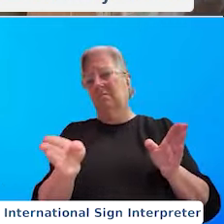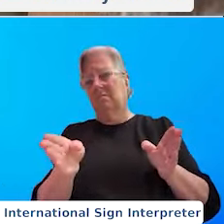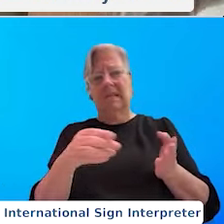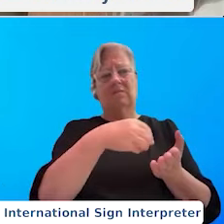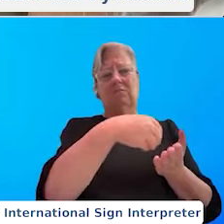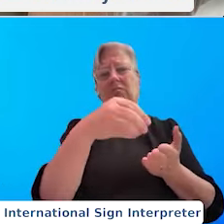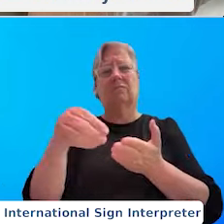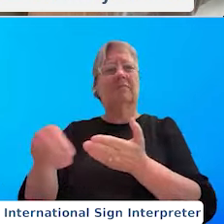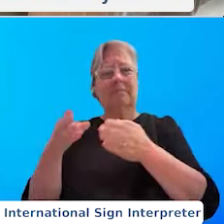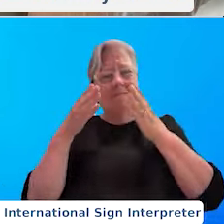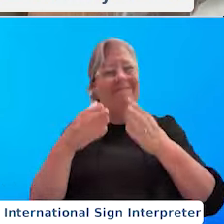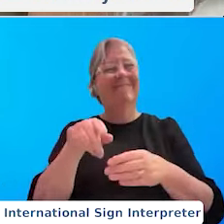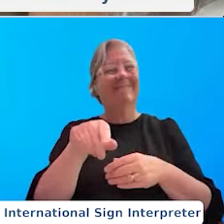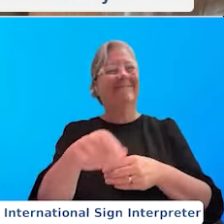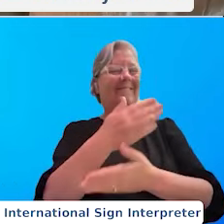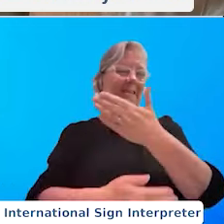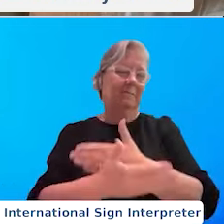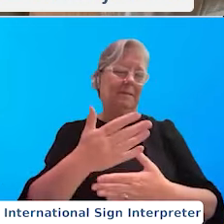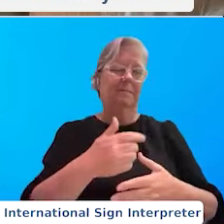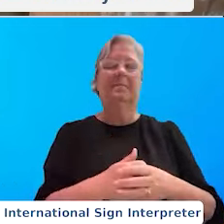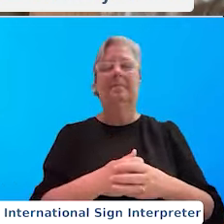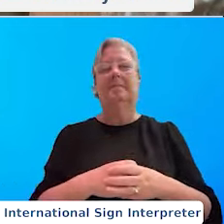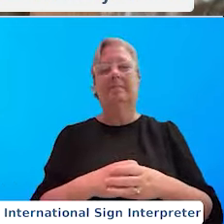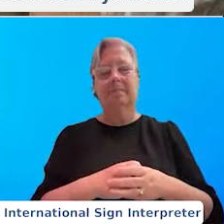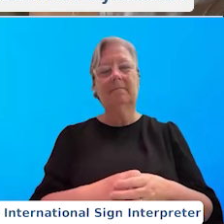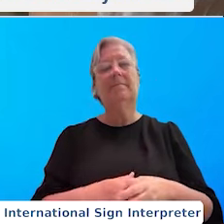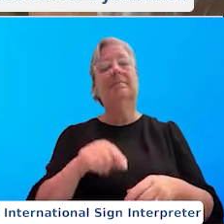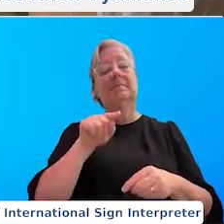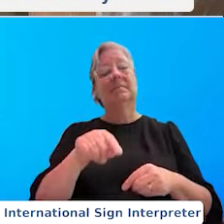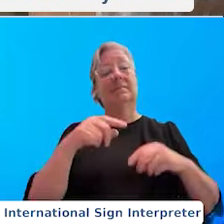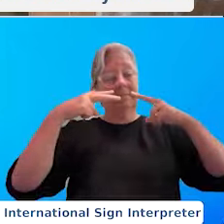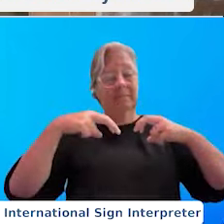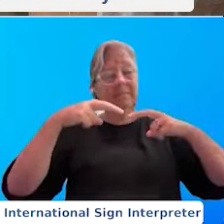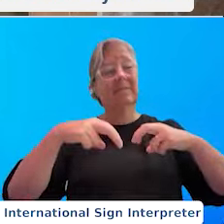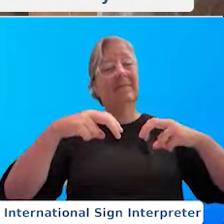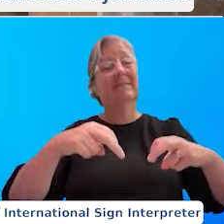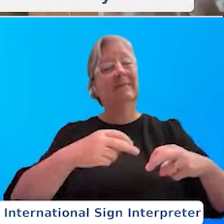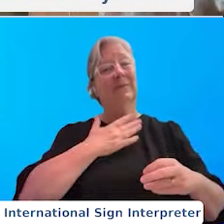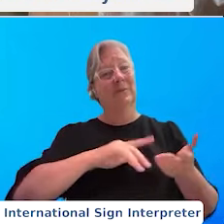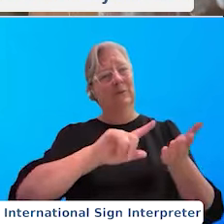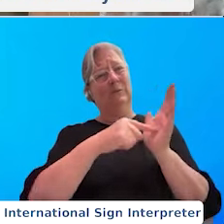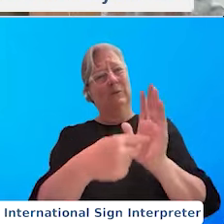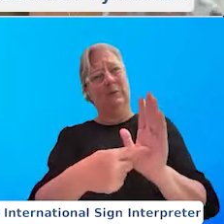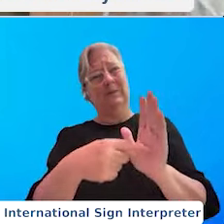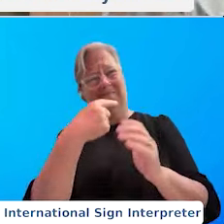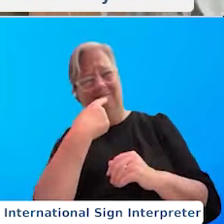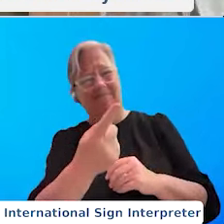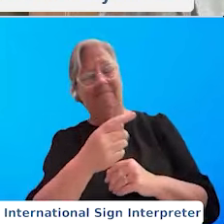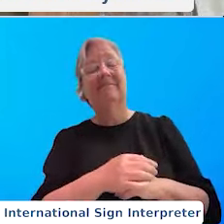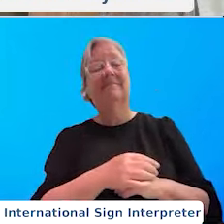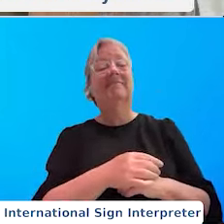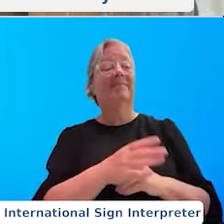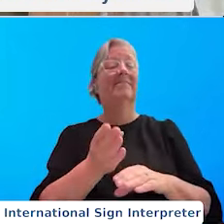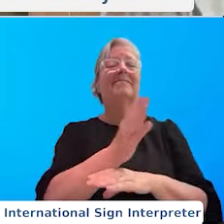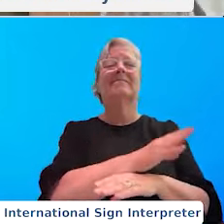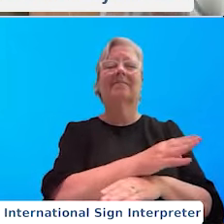little bit of a picture in terms of the levels of expenditure and the fact that social protection tends to be quite a core part of that picture